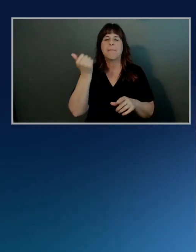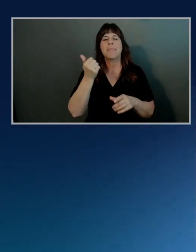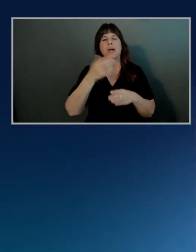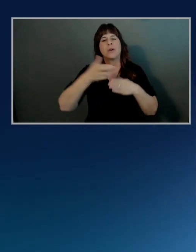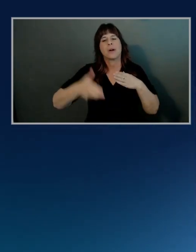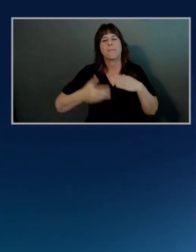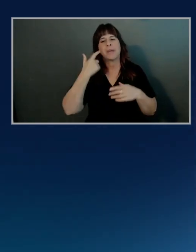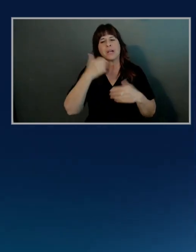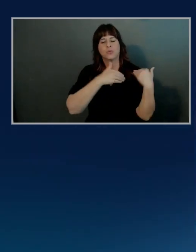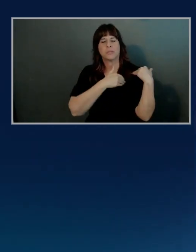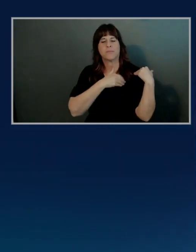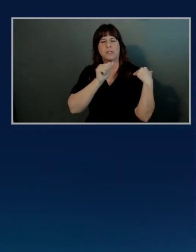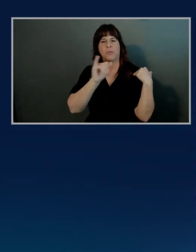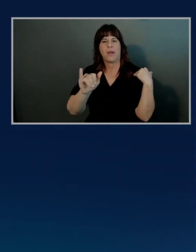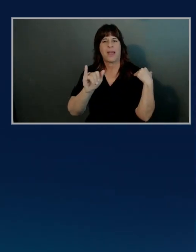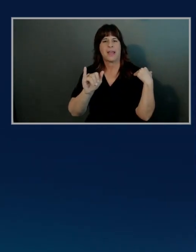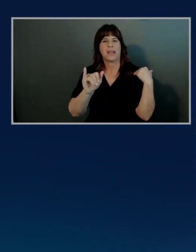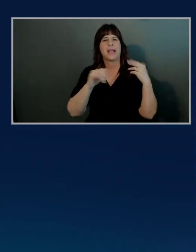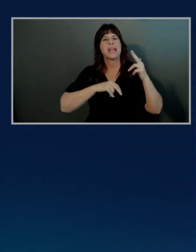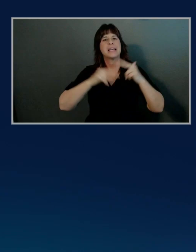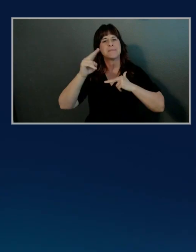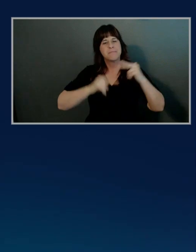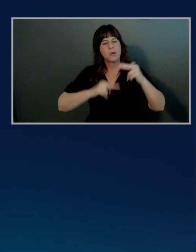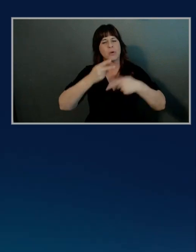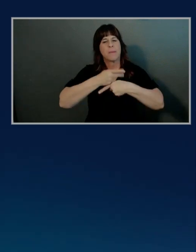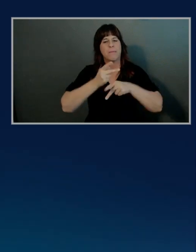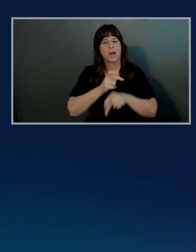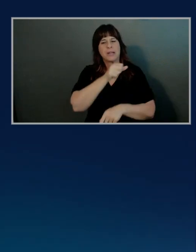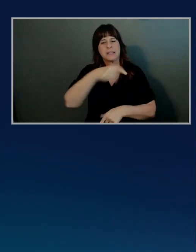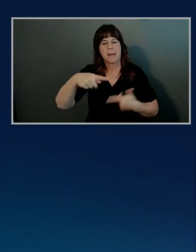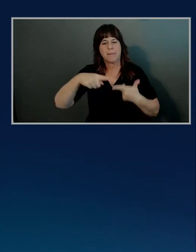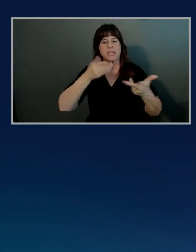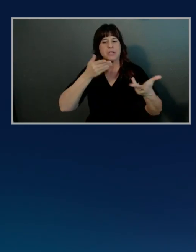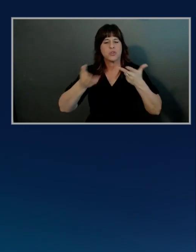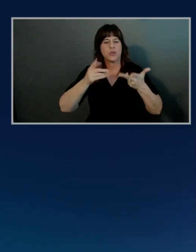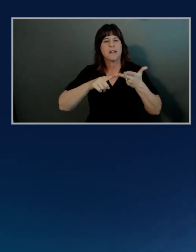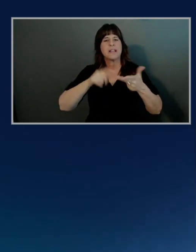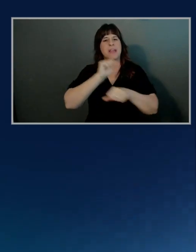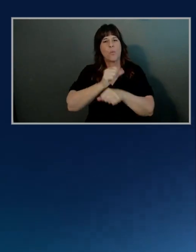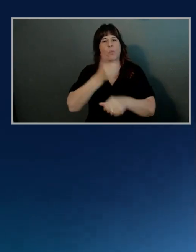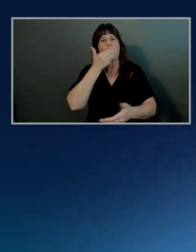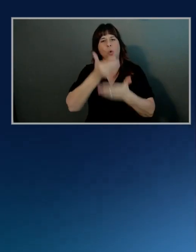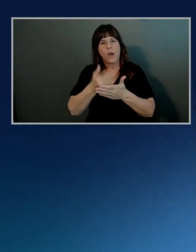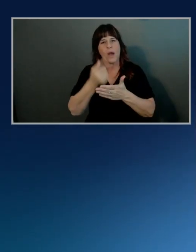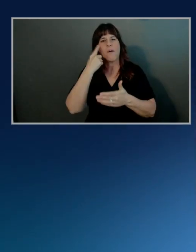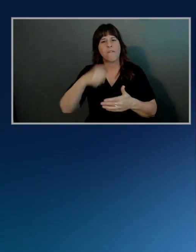responsible AI is all about is building products, applications, and services that work well for